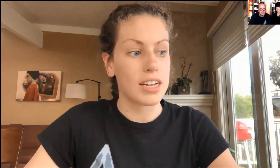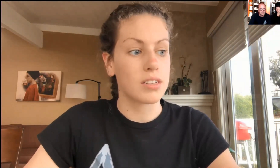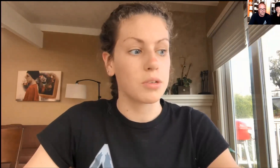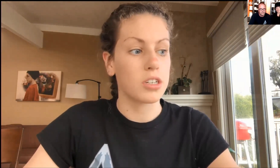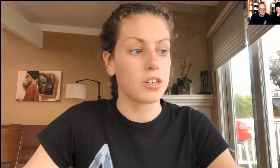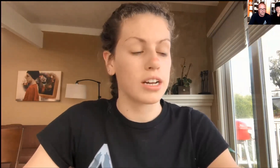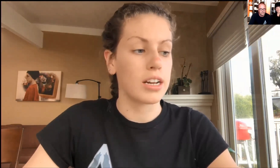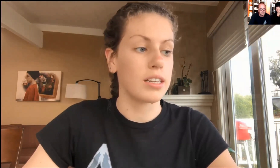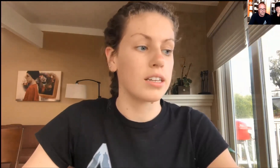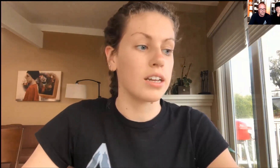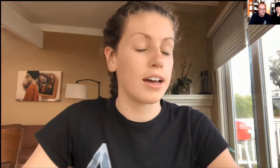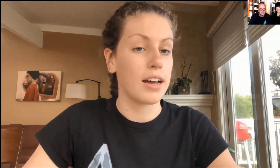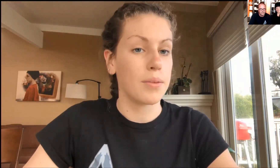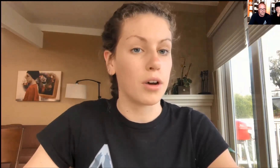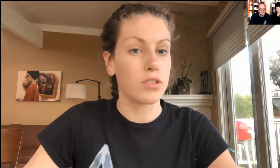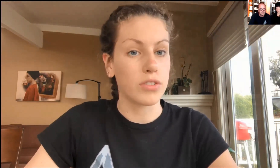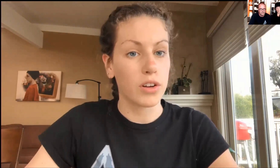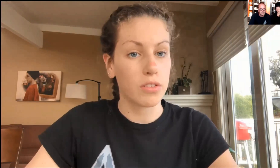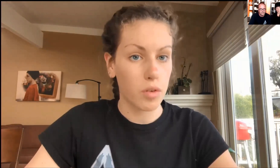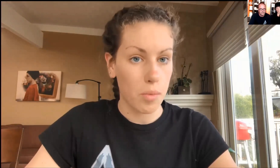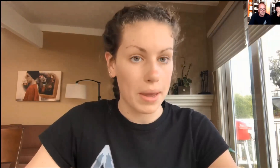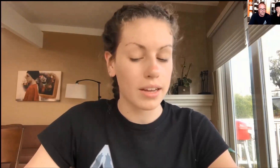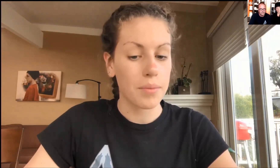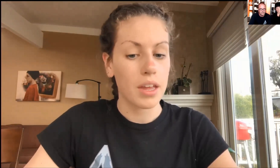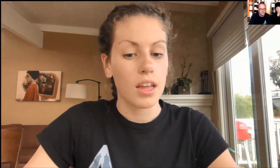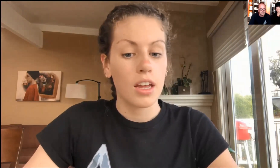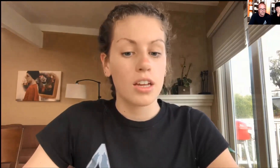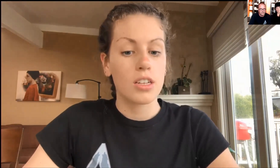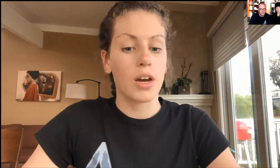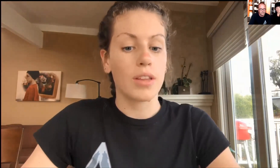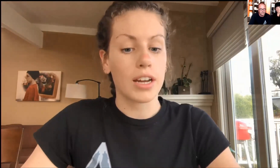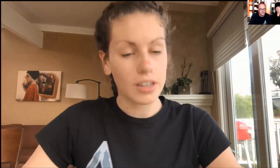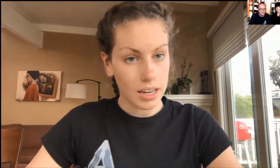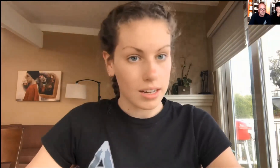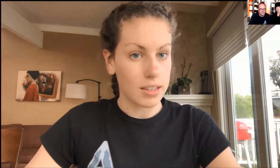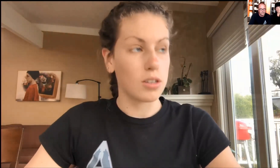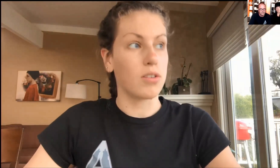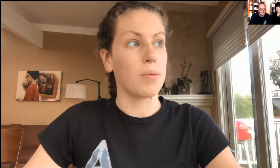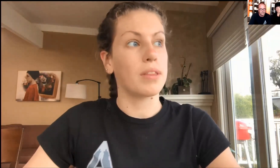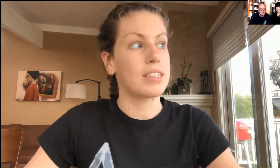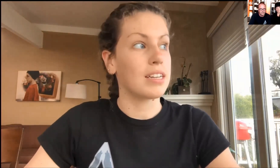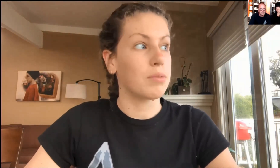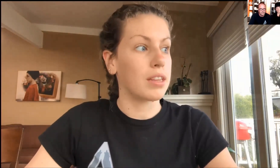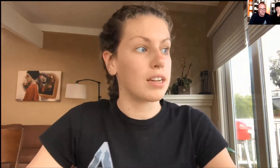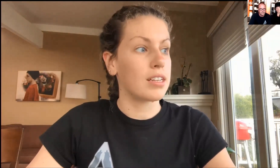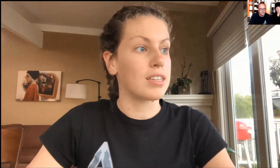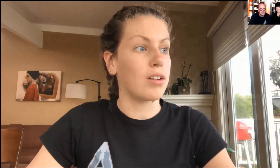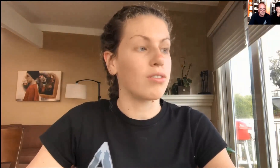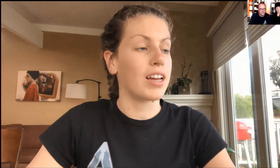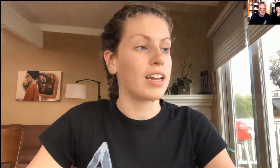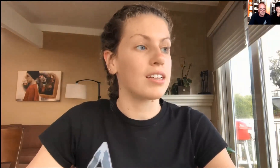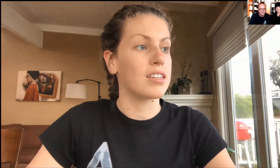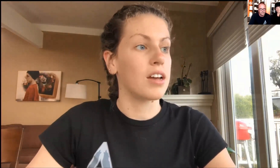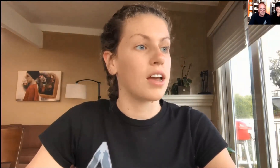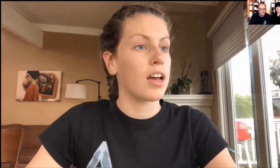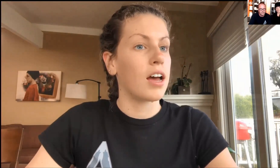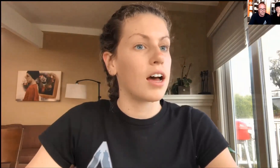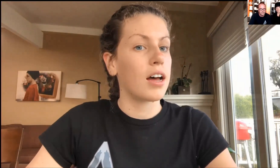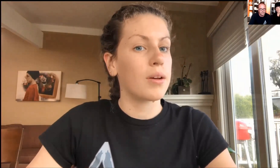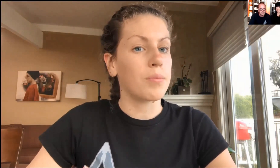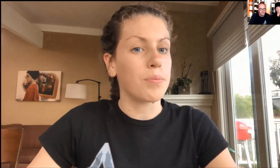of grass, which created overflow of the riverbank. So that created a huge problem within itself, and